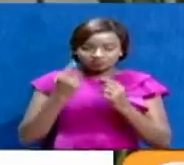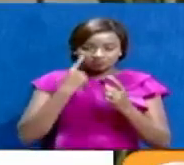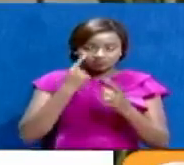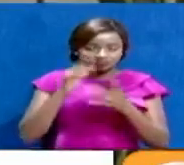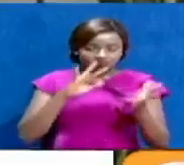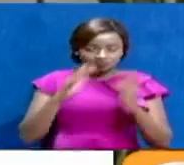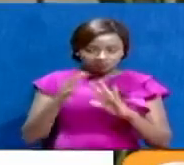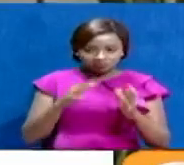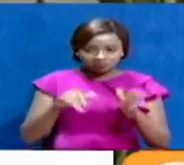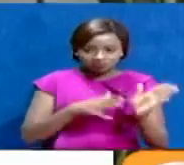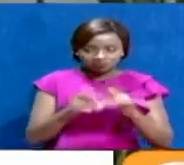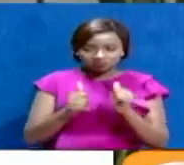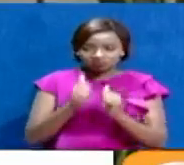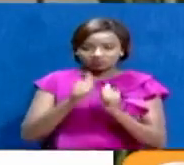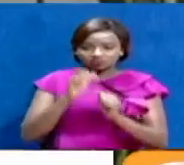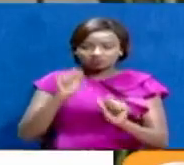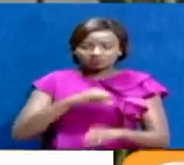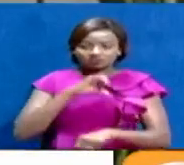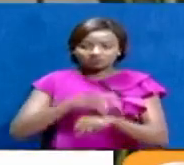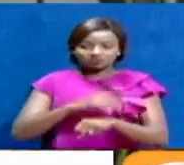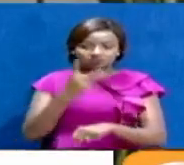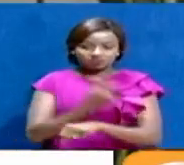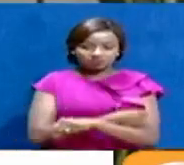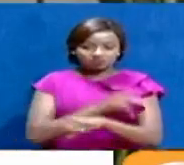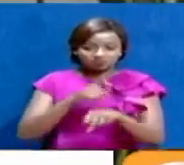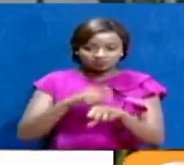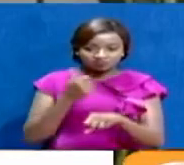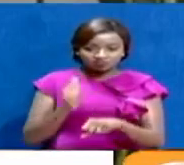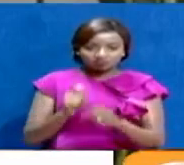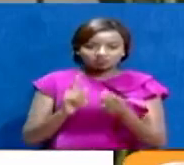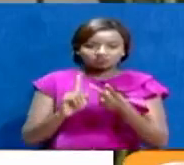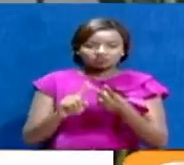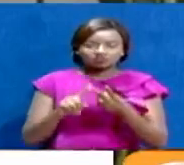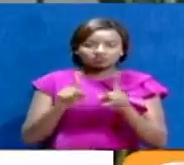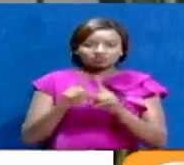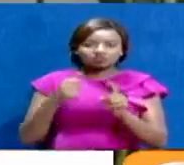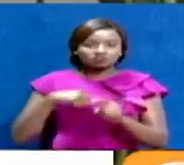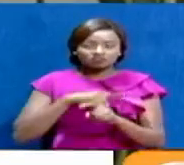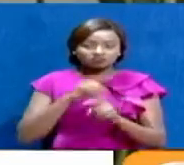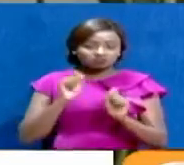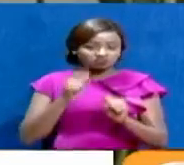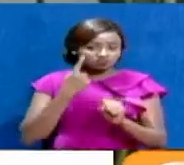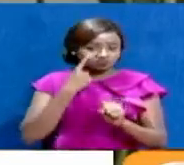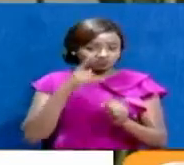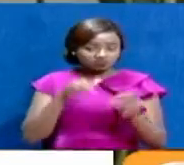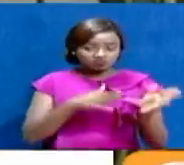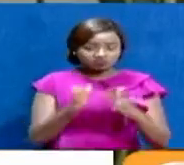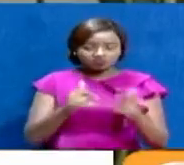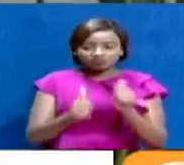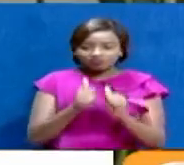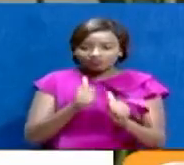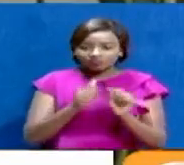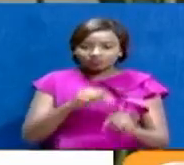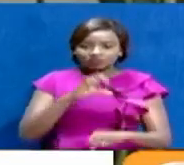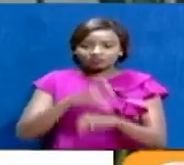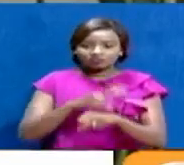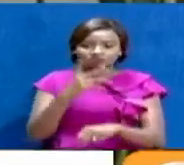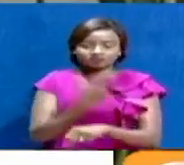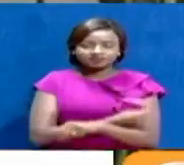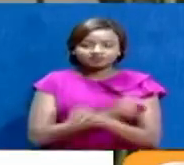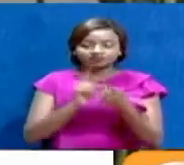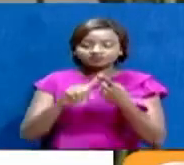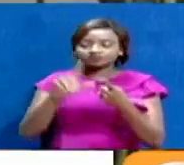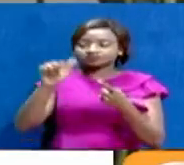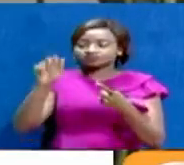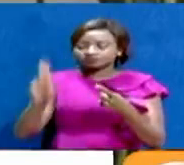doses get to Kenya on time. Can we look at other perhaps sources of these vaccines, particularly the African